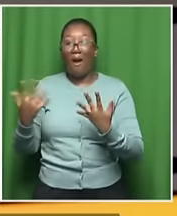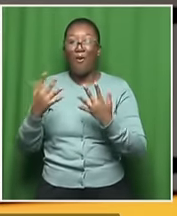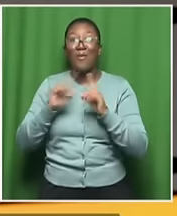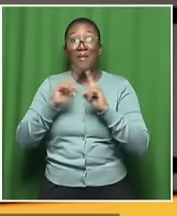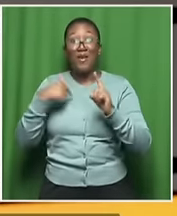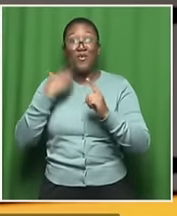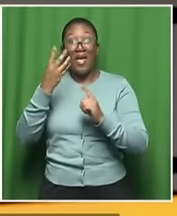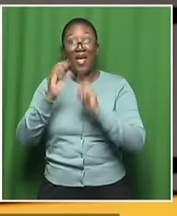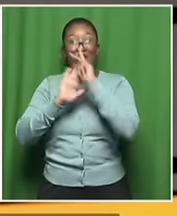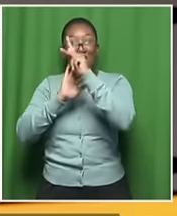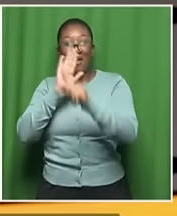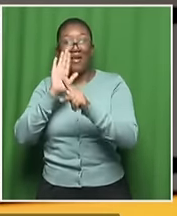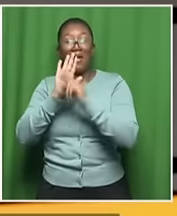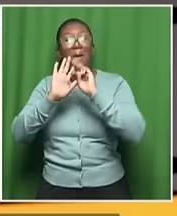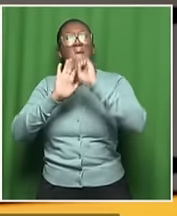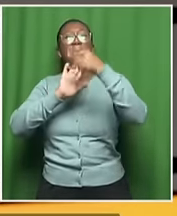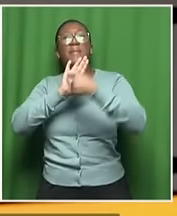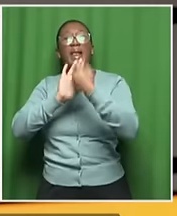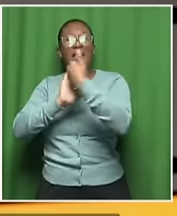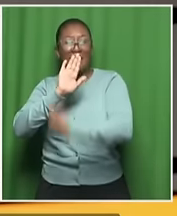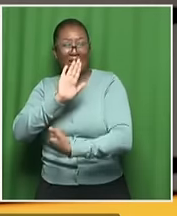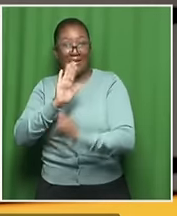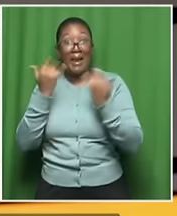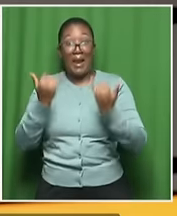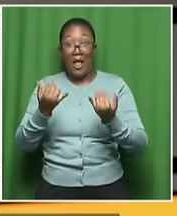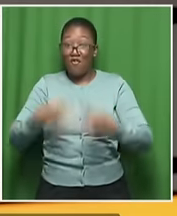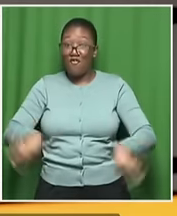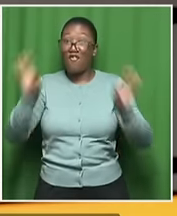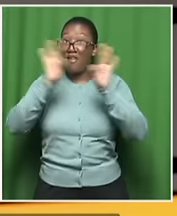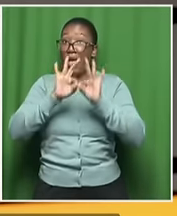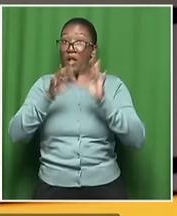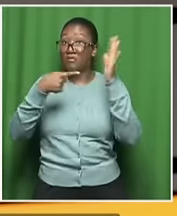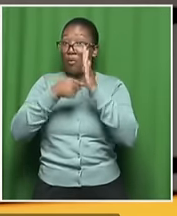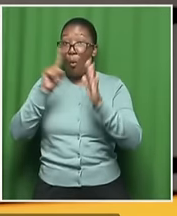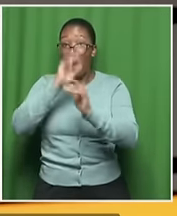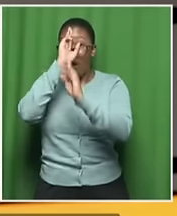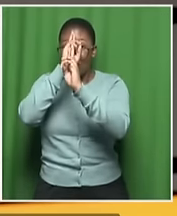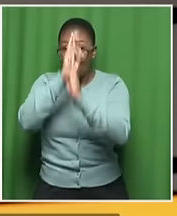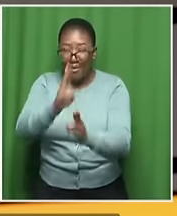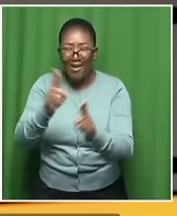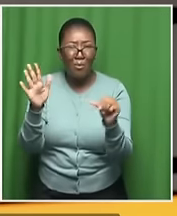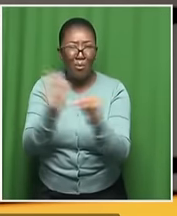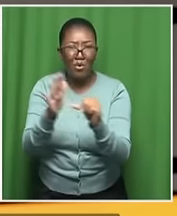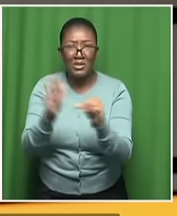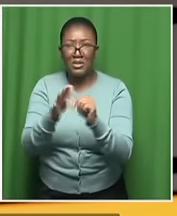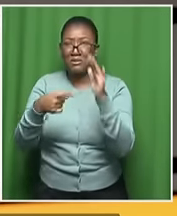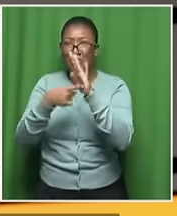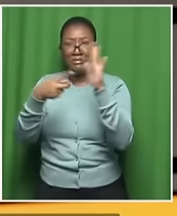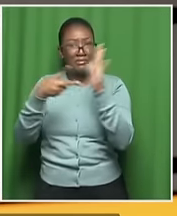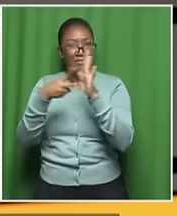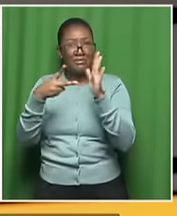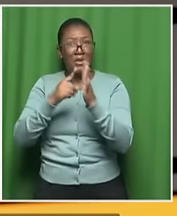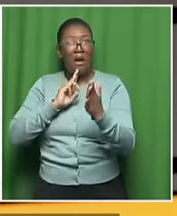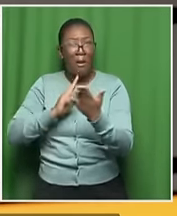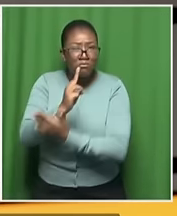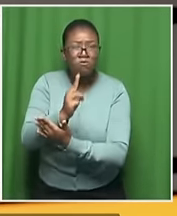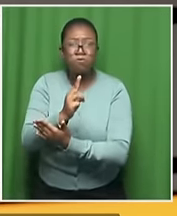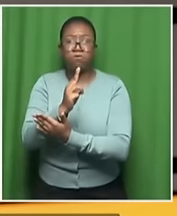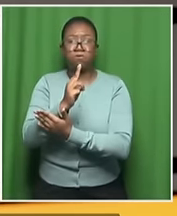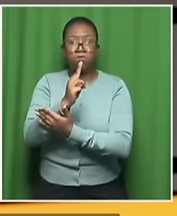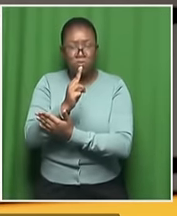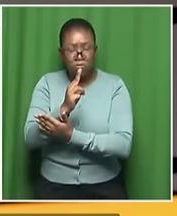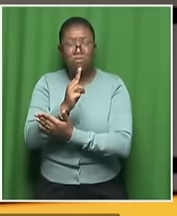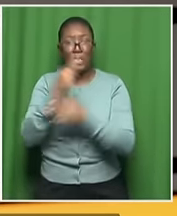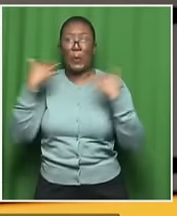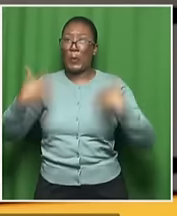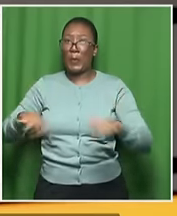do, but we must have those values of respect, the values of integrity, the